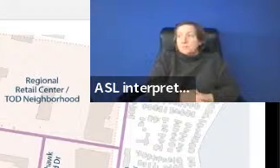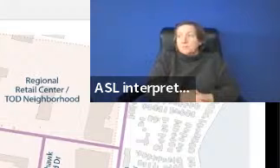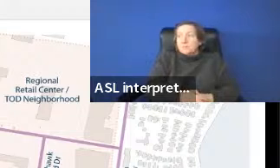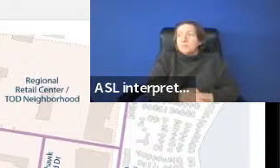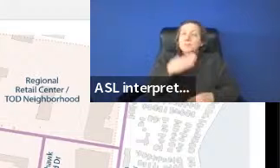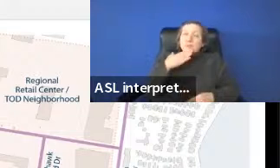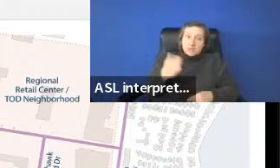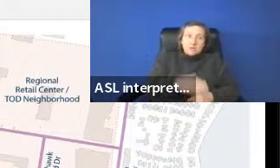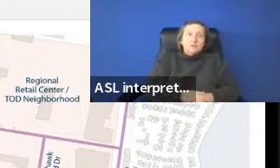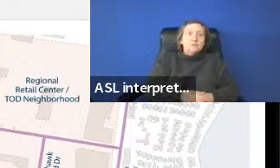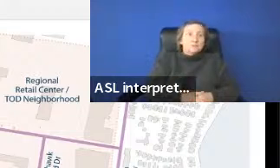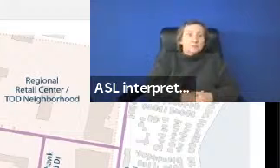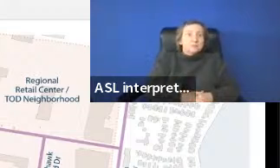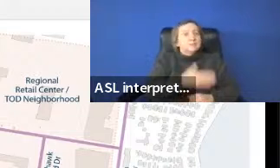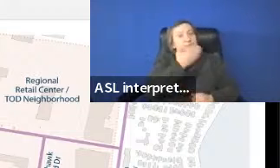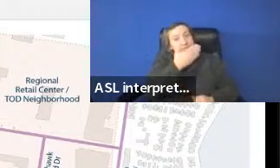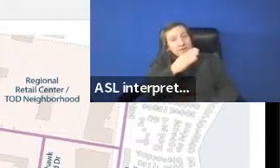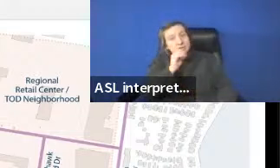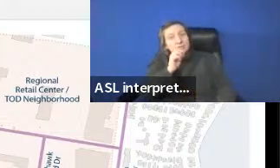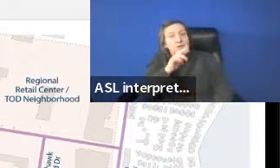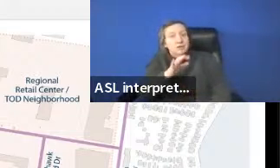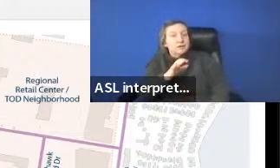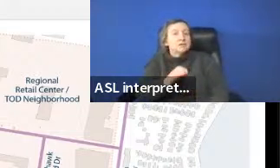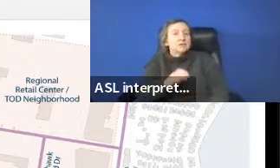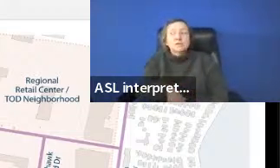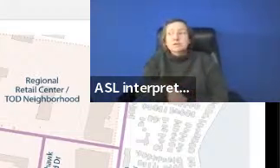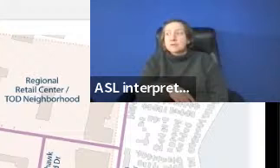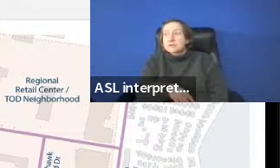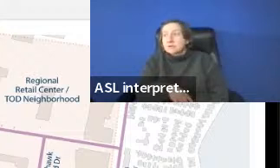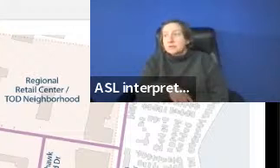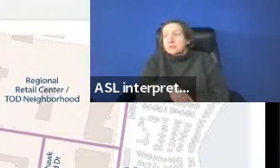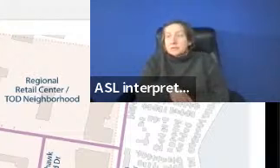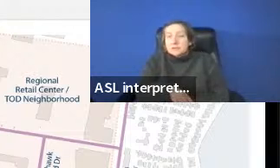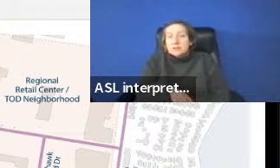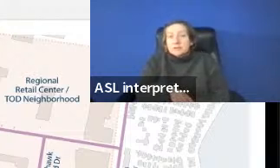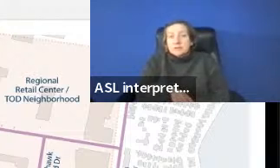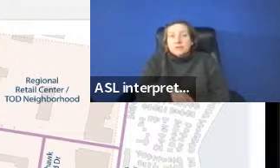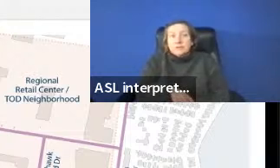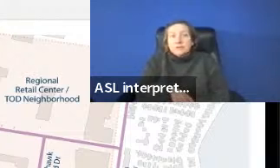Thank you. Thank you, Eric. Tom O.